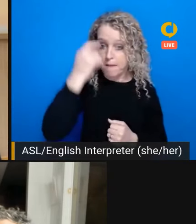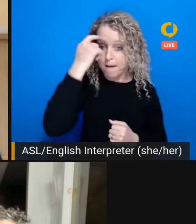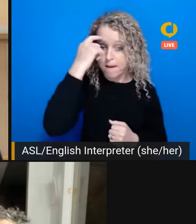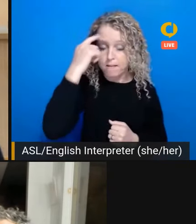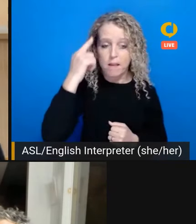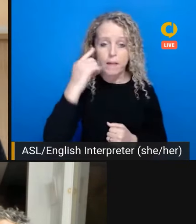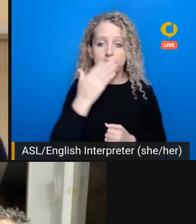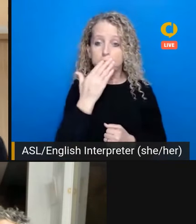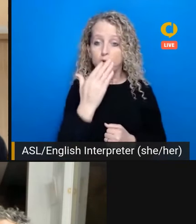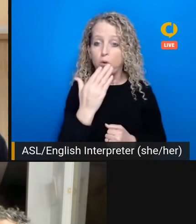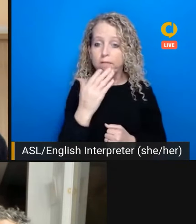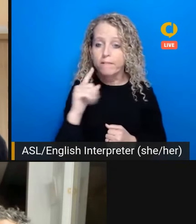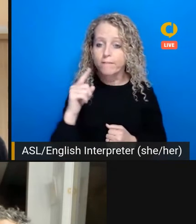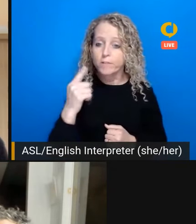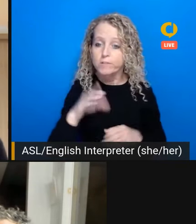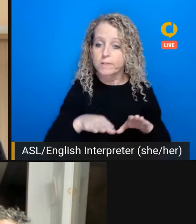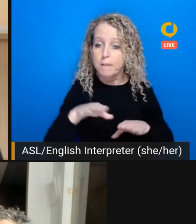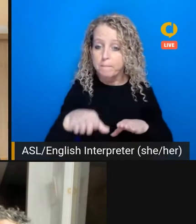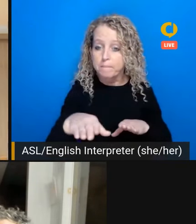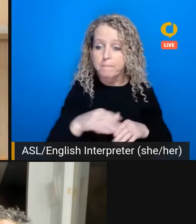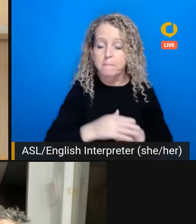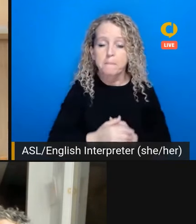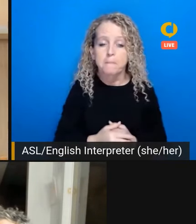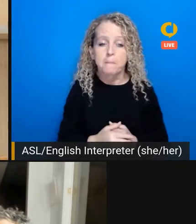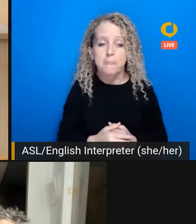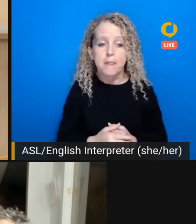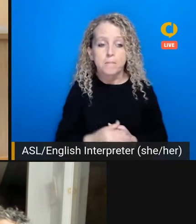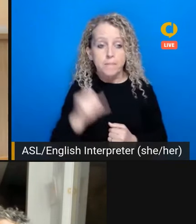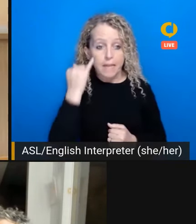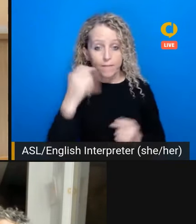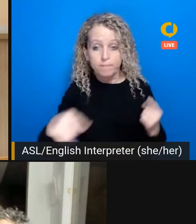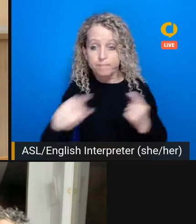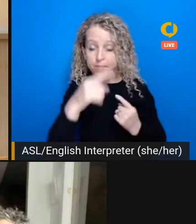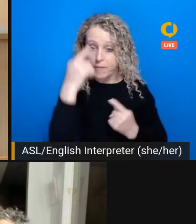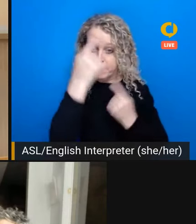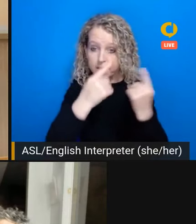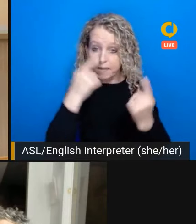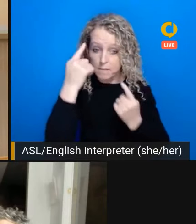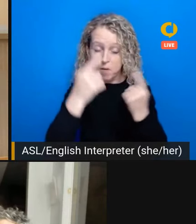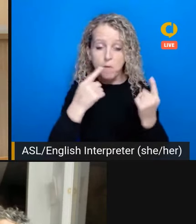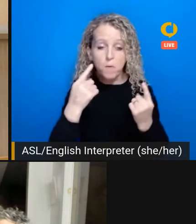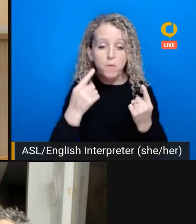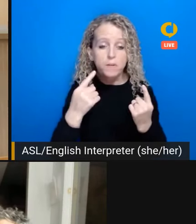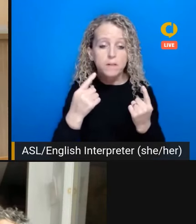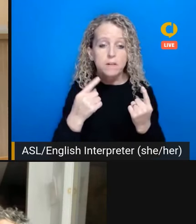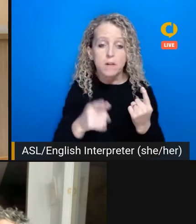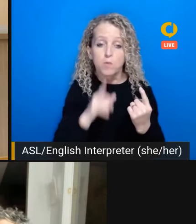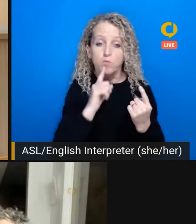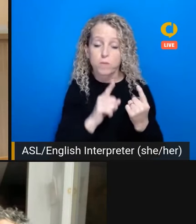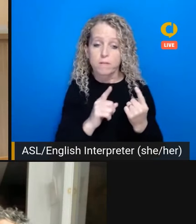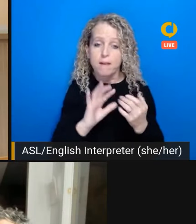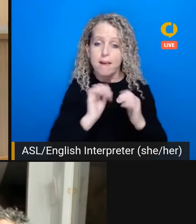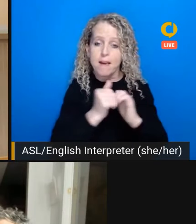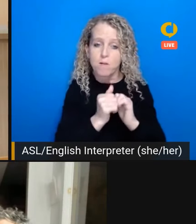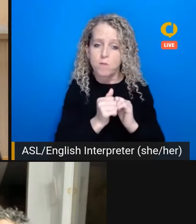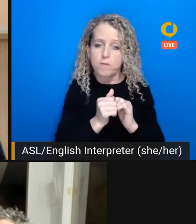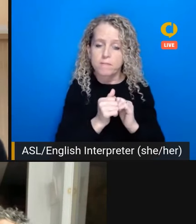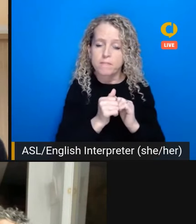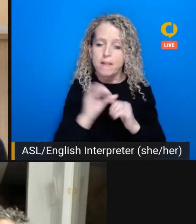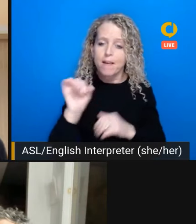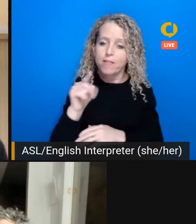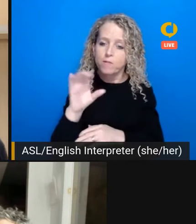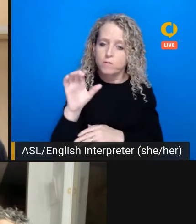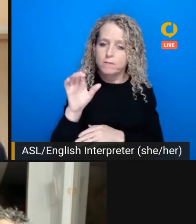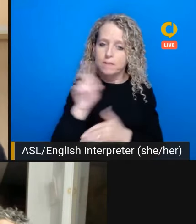step to think about how ethically aligned design can happen, both